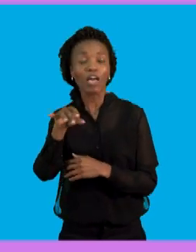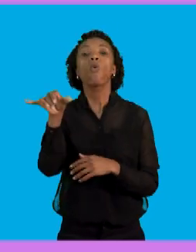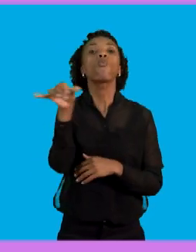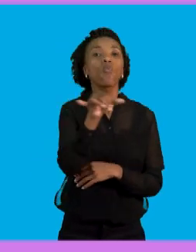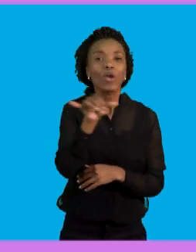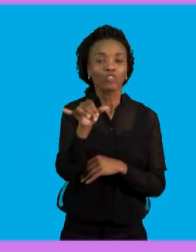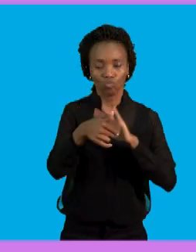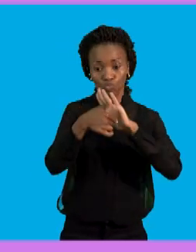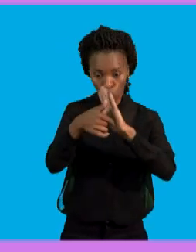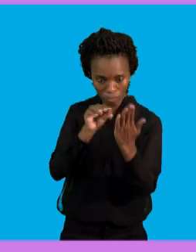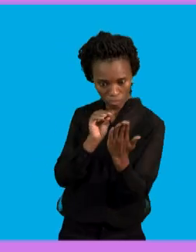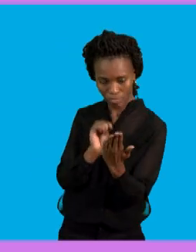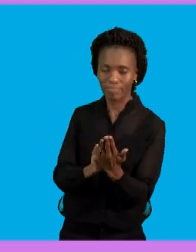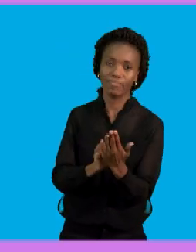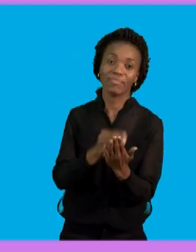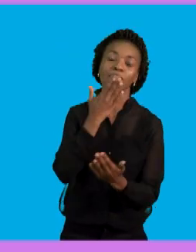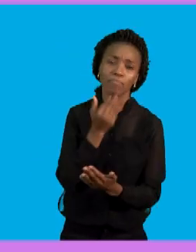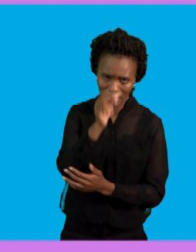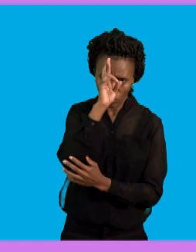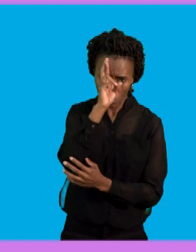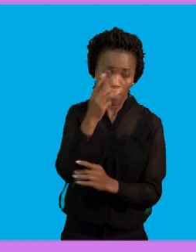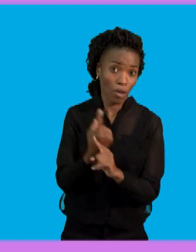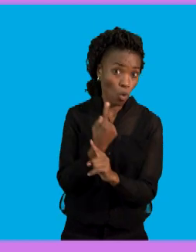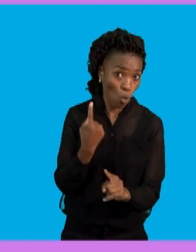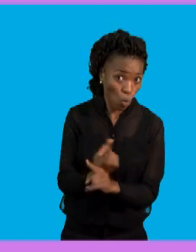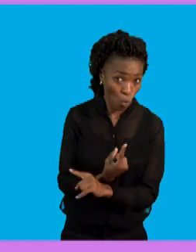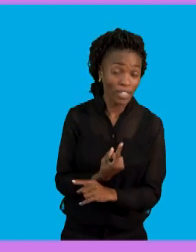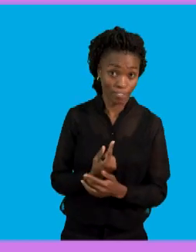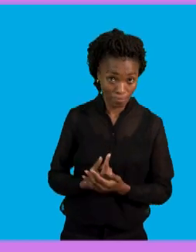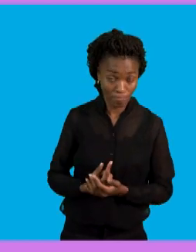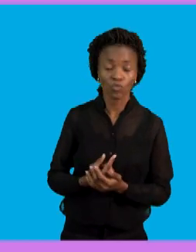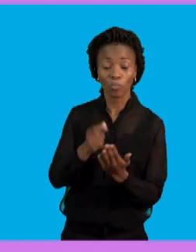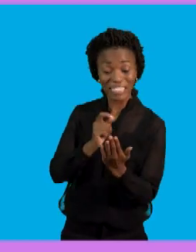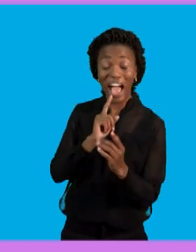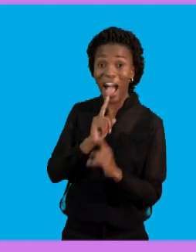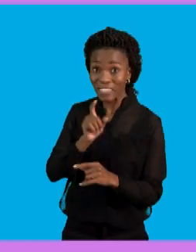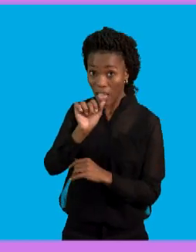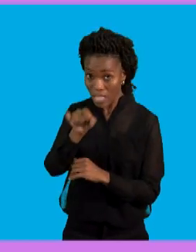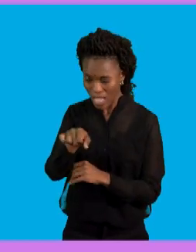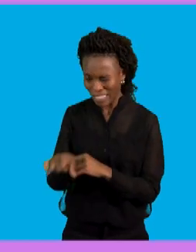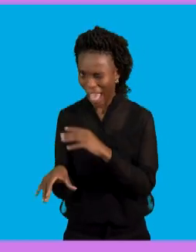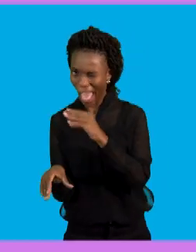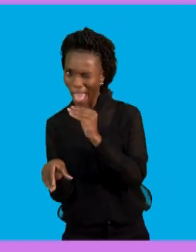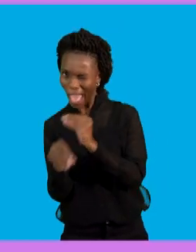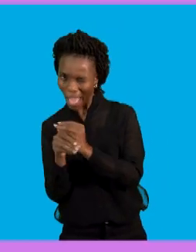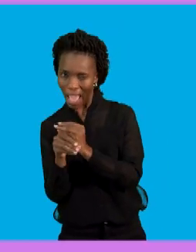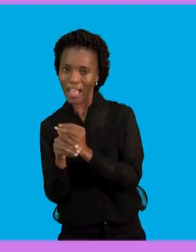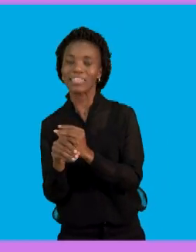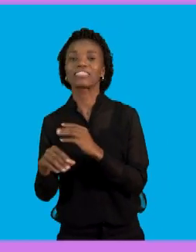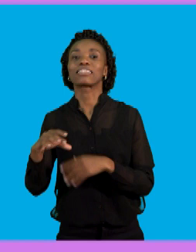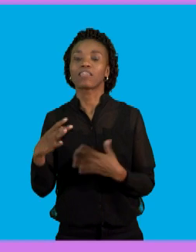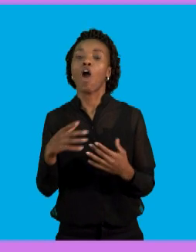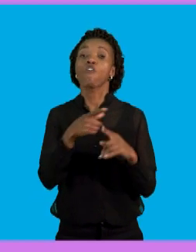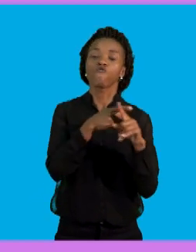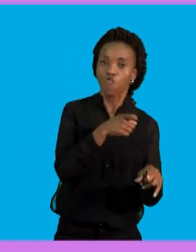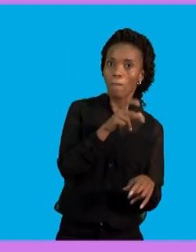if they are saying from kilometers to meters, you must also show at the end when you have written your answer that I have moved